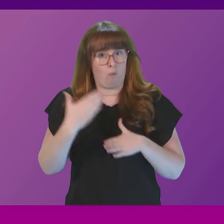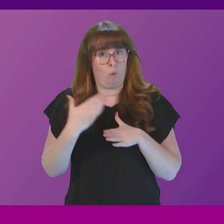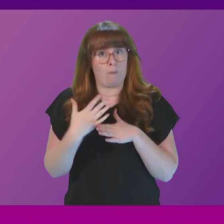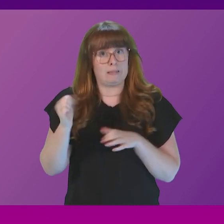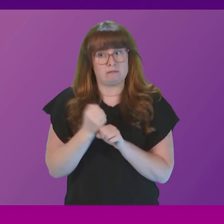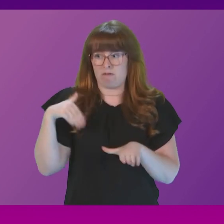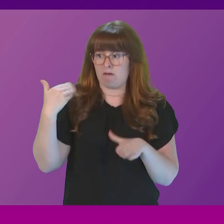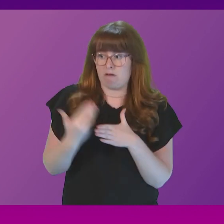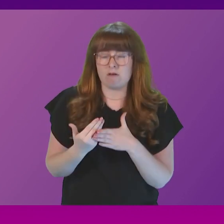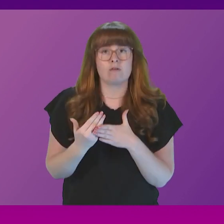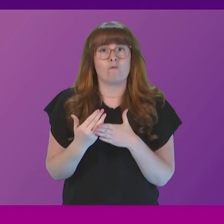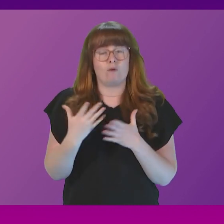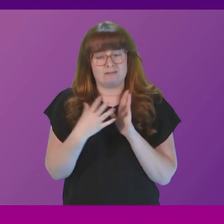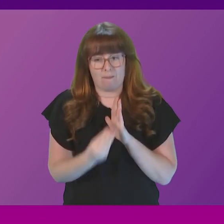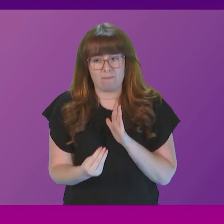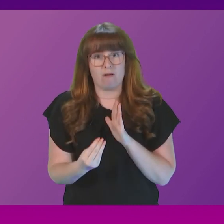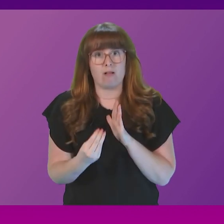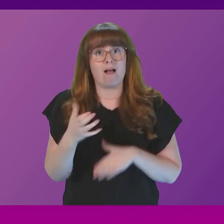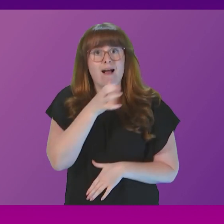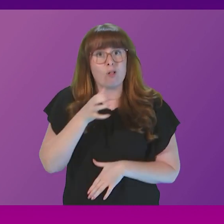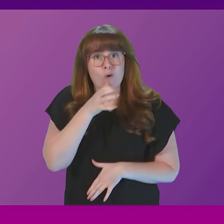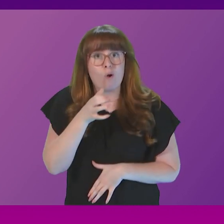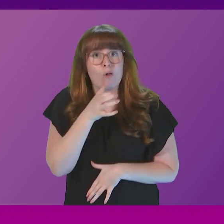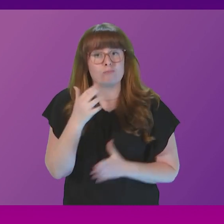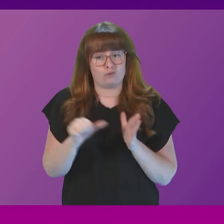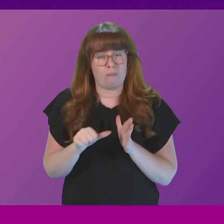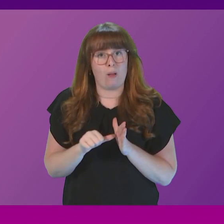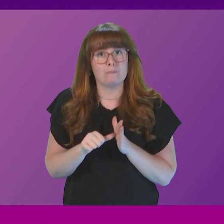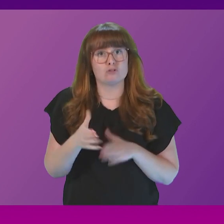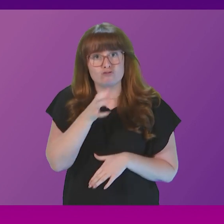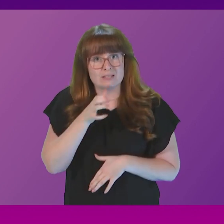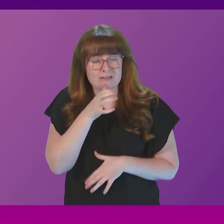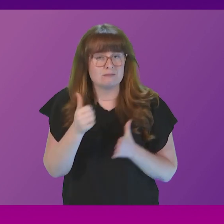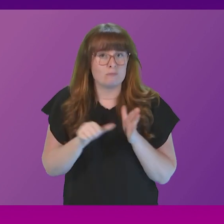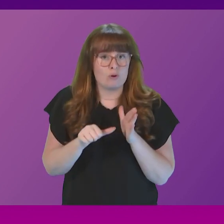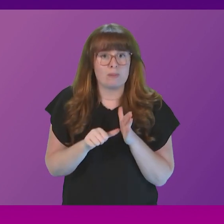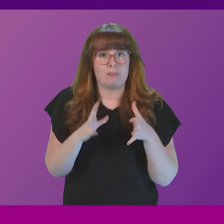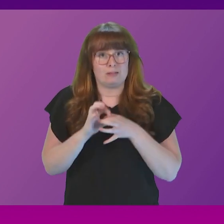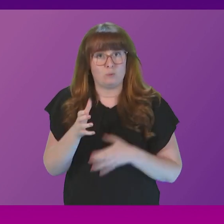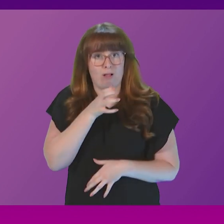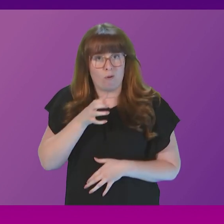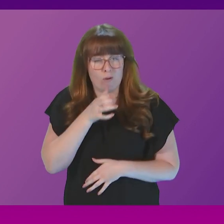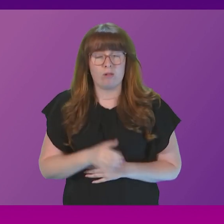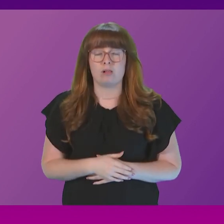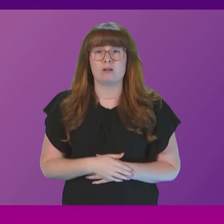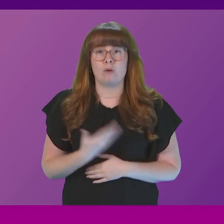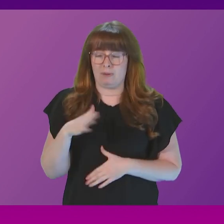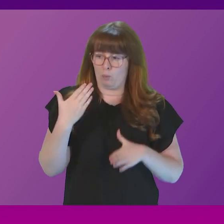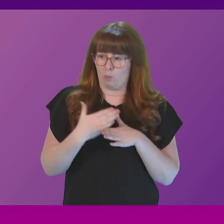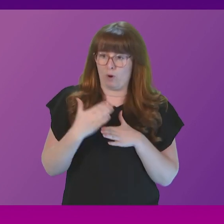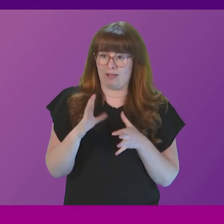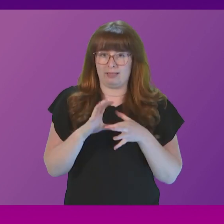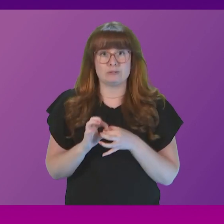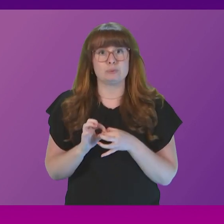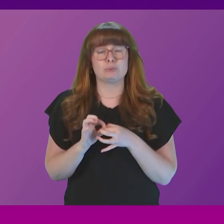relation to tackling, for example, alcohol and problem. Drinking in relation to alcohol, the work we've done